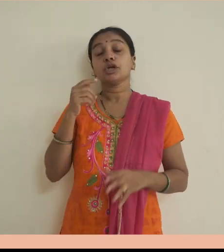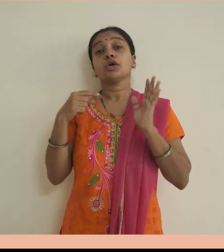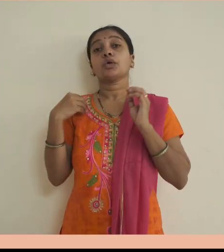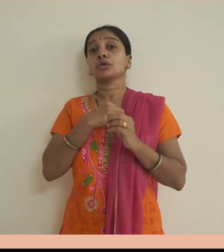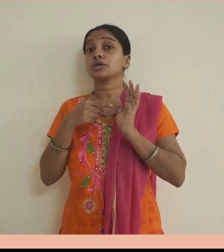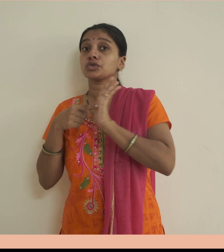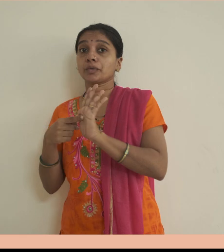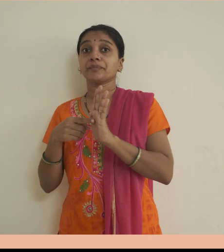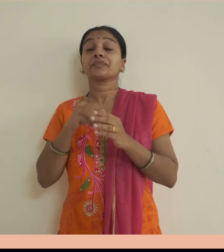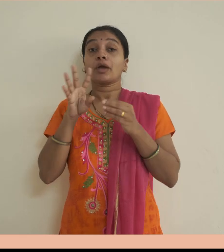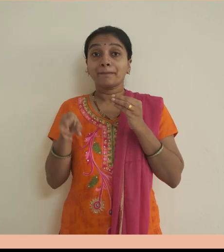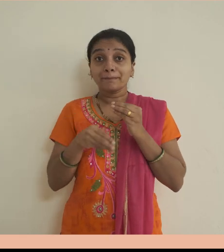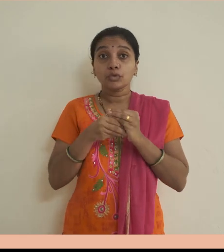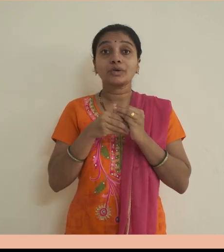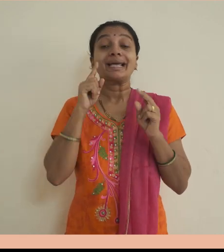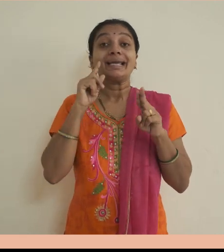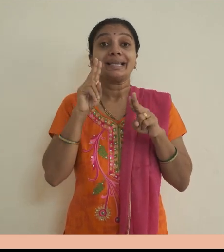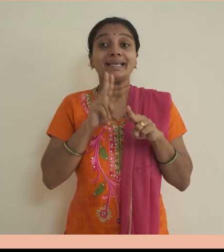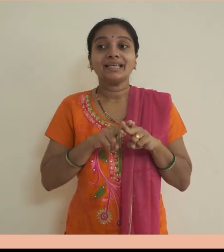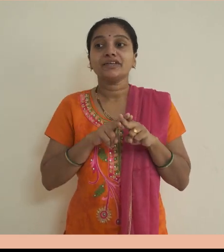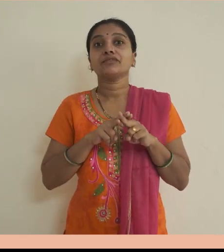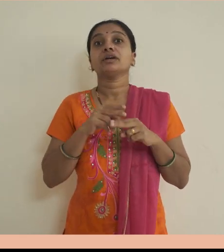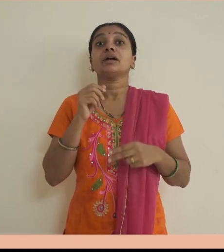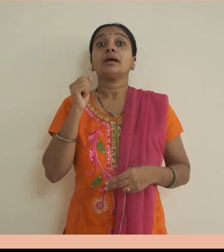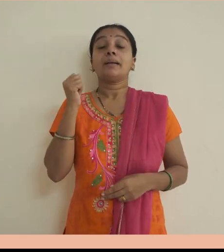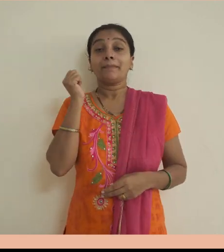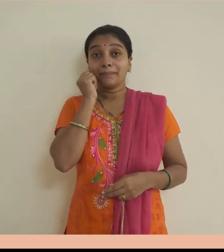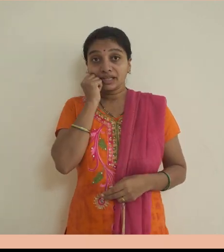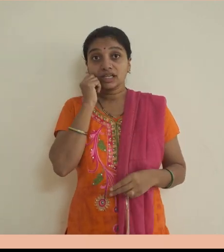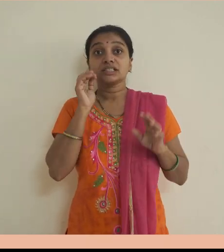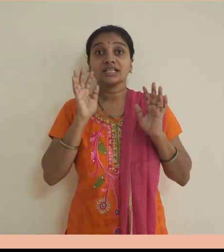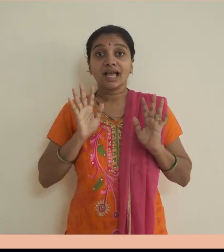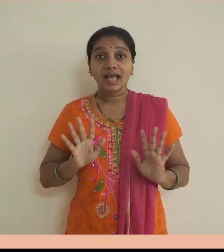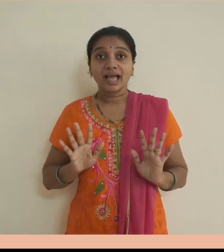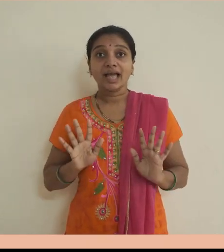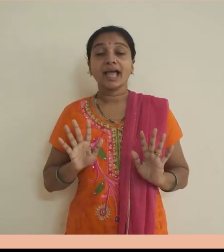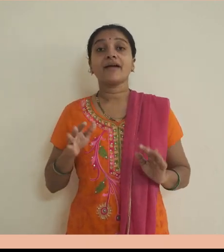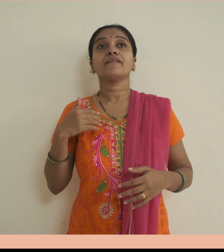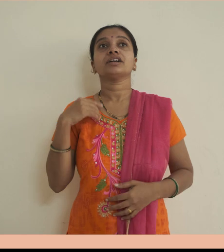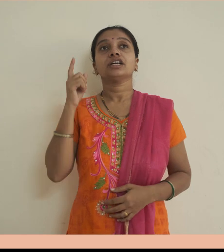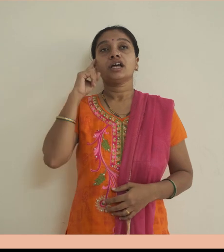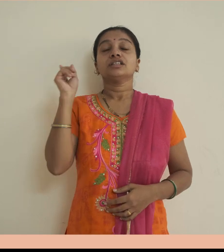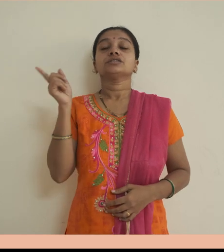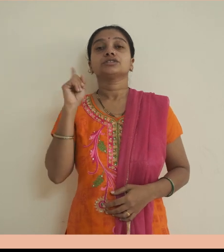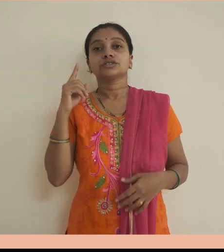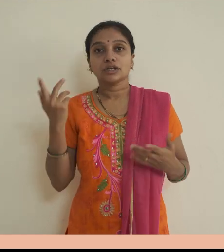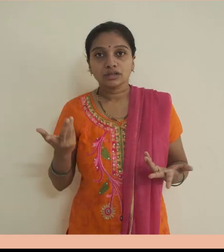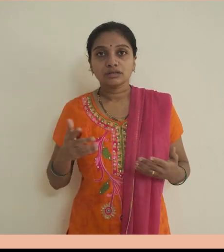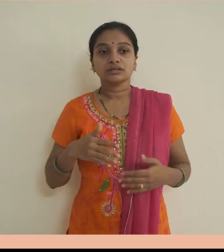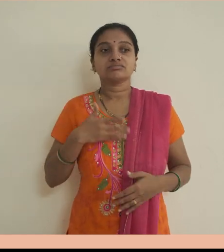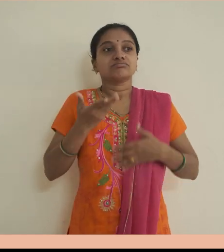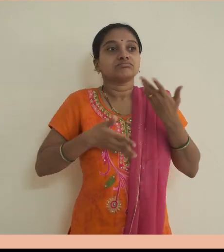Tracking one's period cycle can help a menstruator identify if they experience irregular